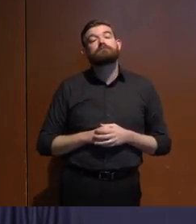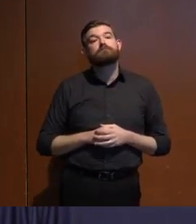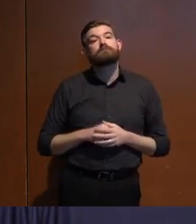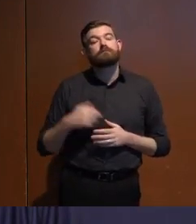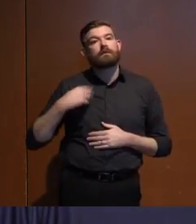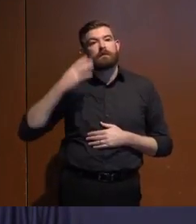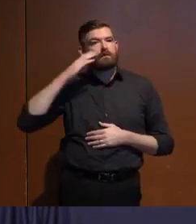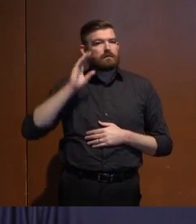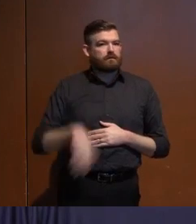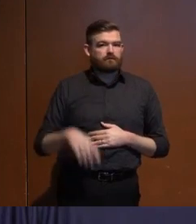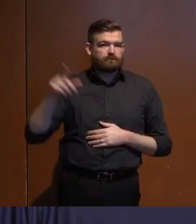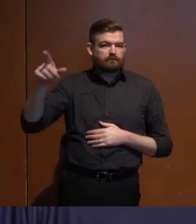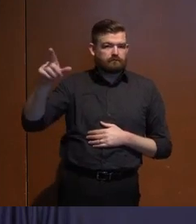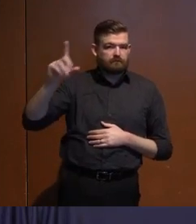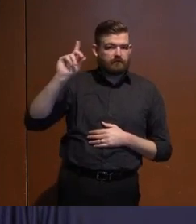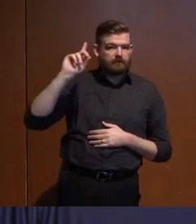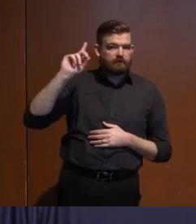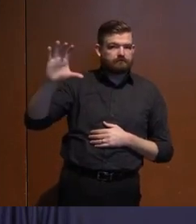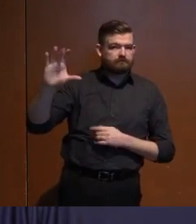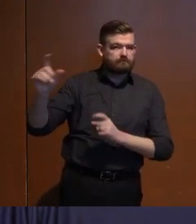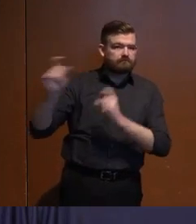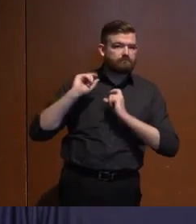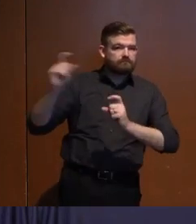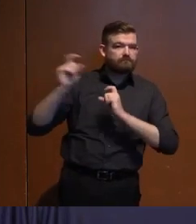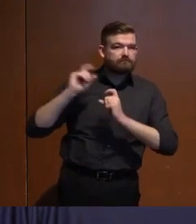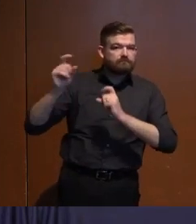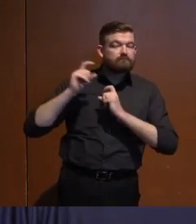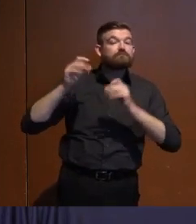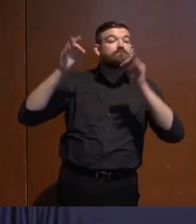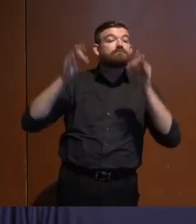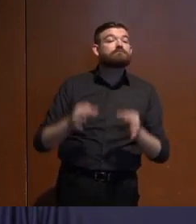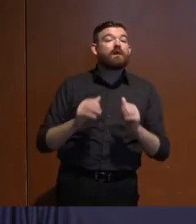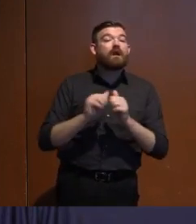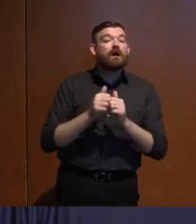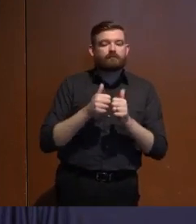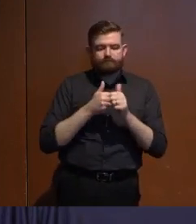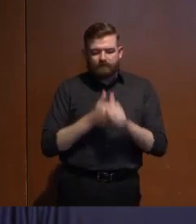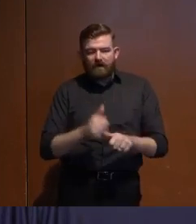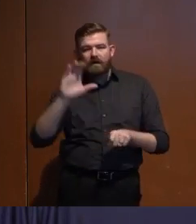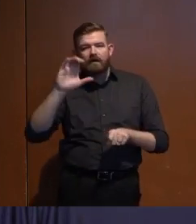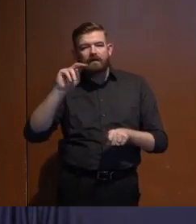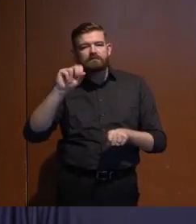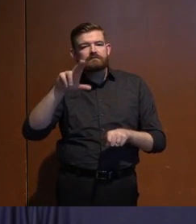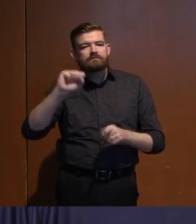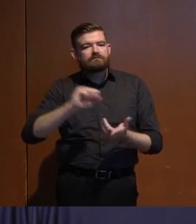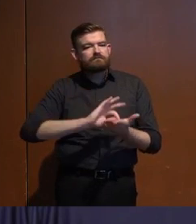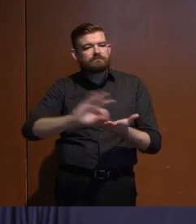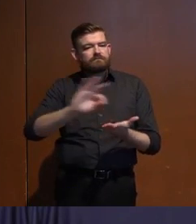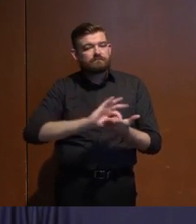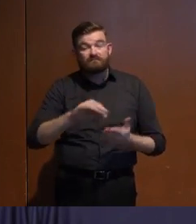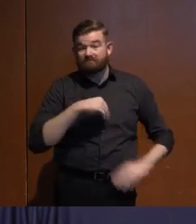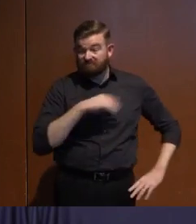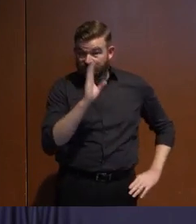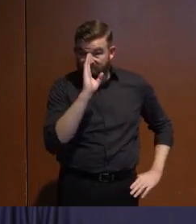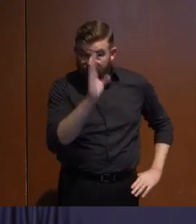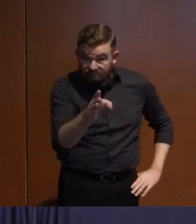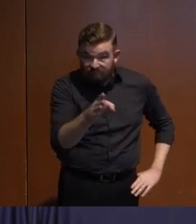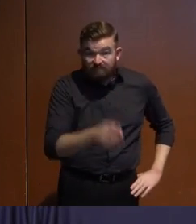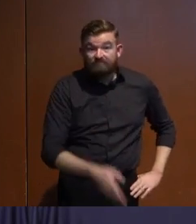determined by the census, and I can't put it any more plainly. We know that we were undercounted in